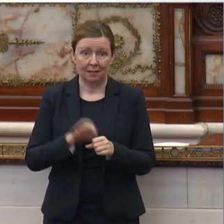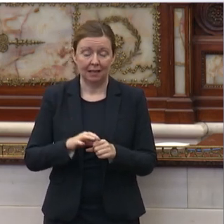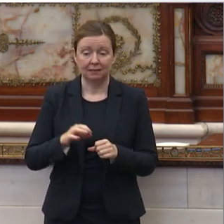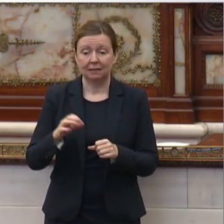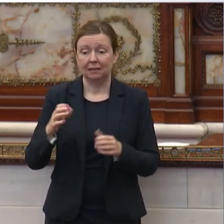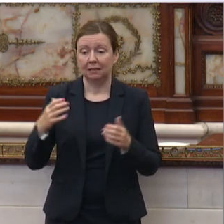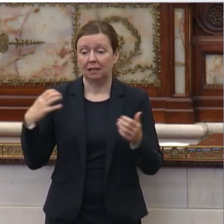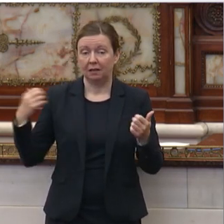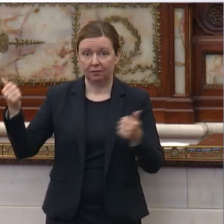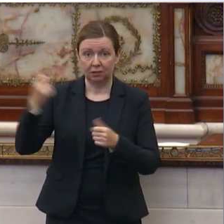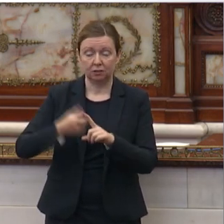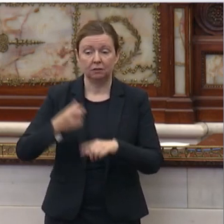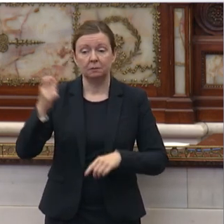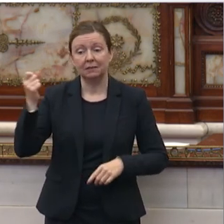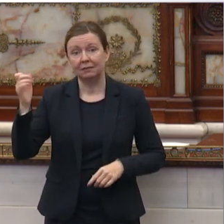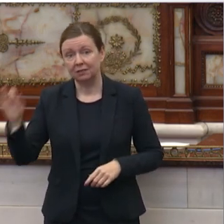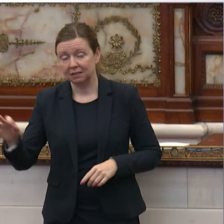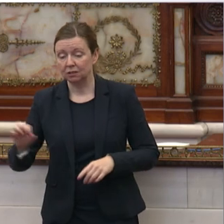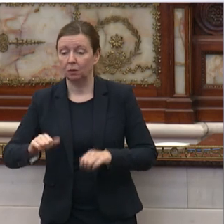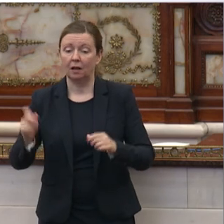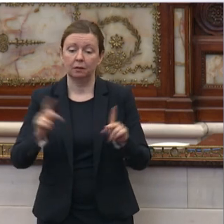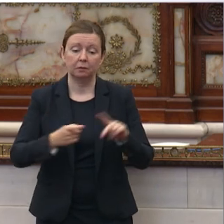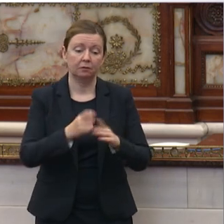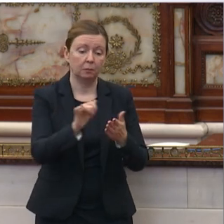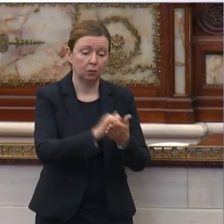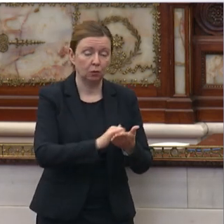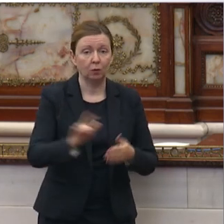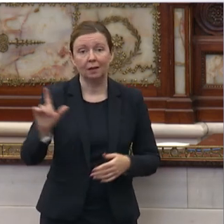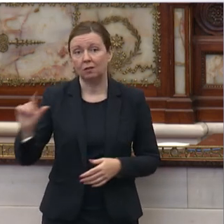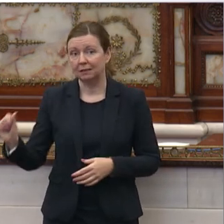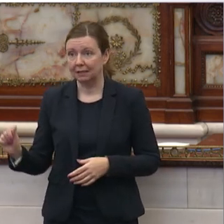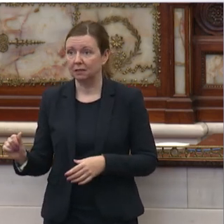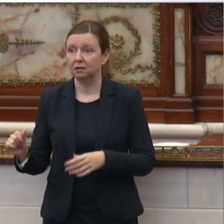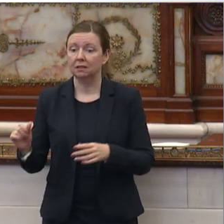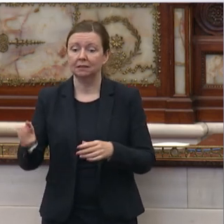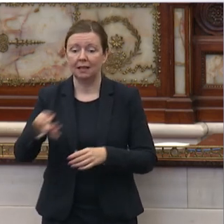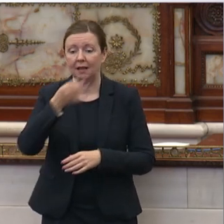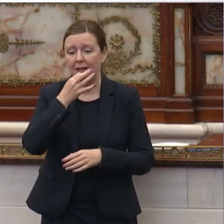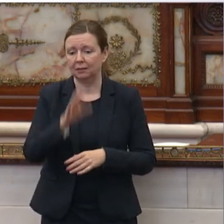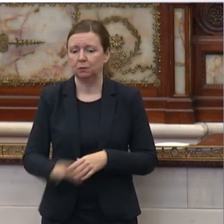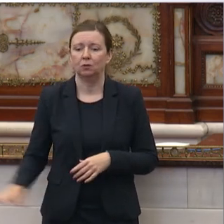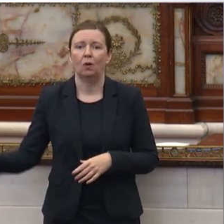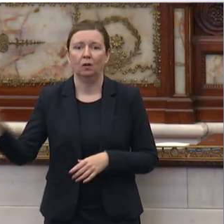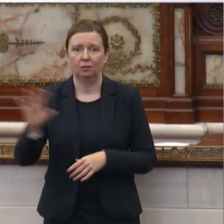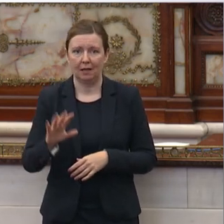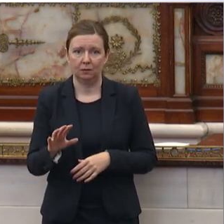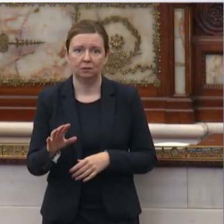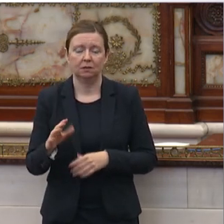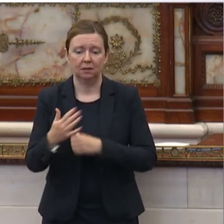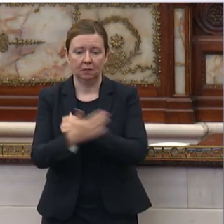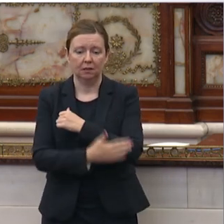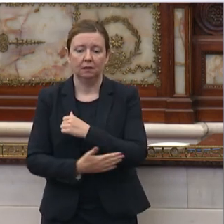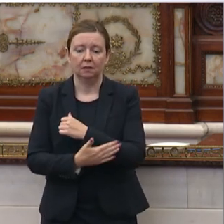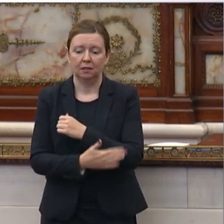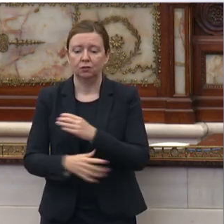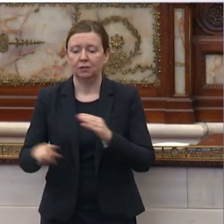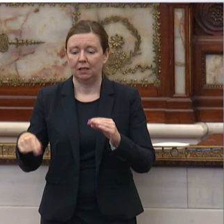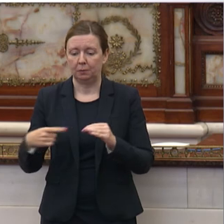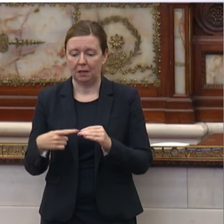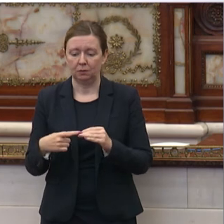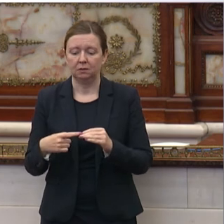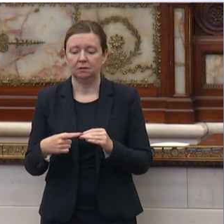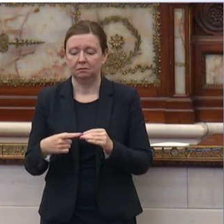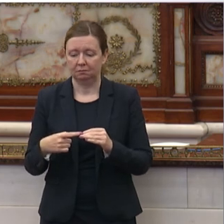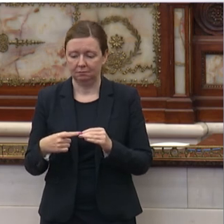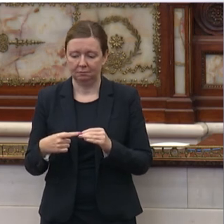Francisco and also others from New York and Los Angeles and experts all around the country regarding the public banking movement,